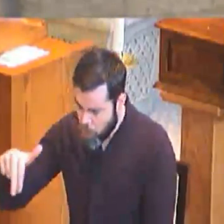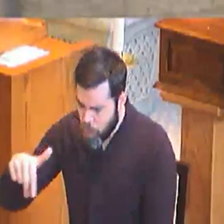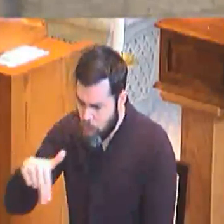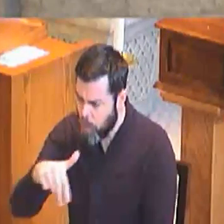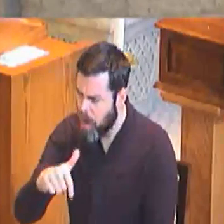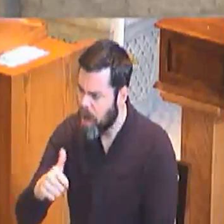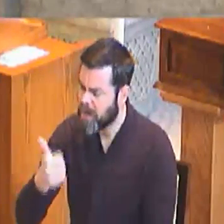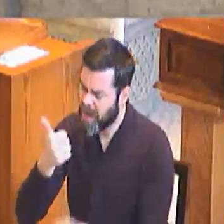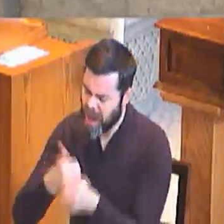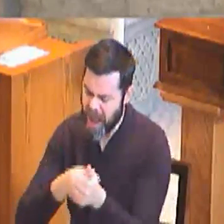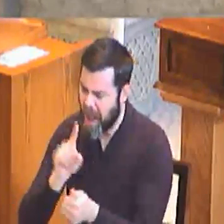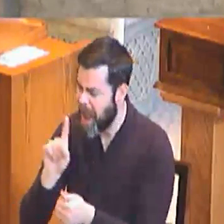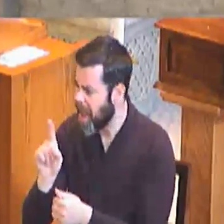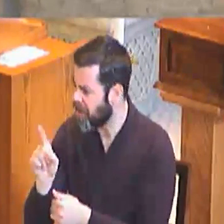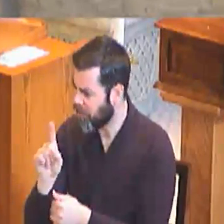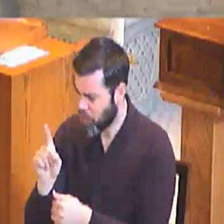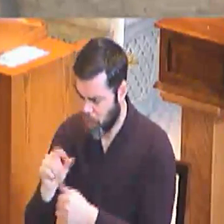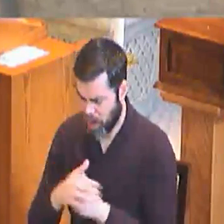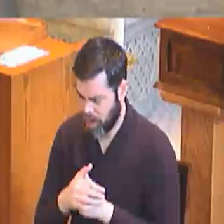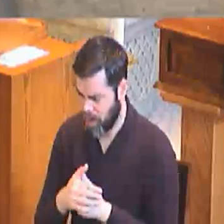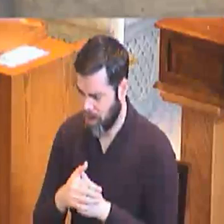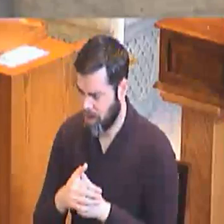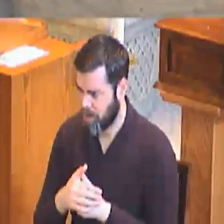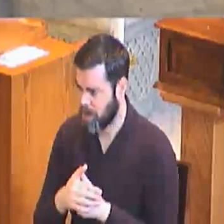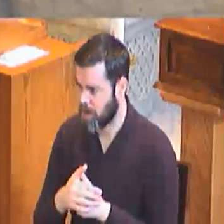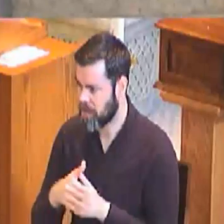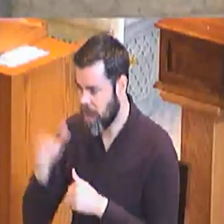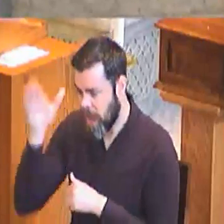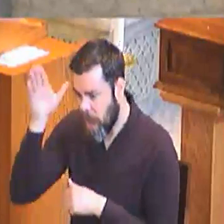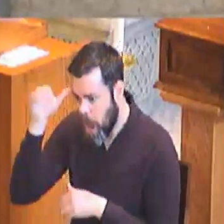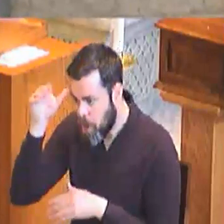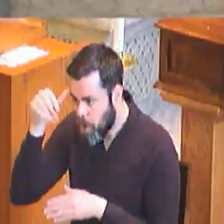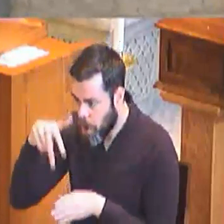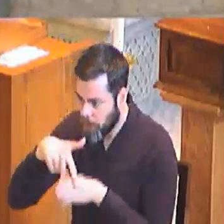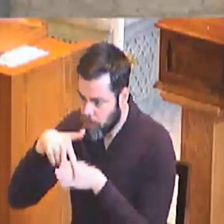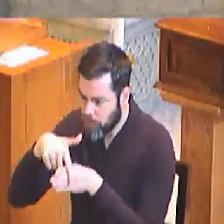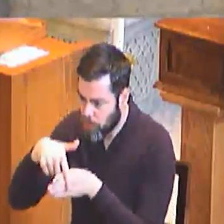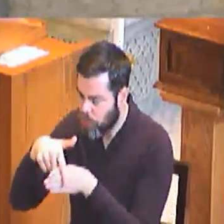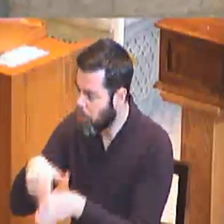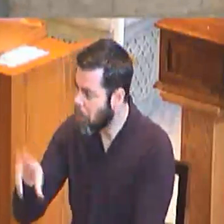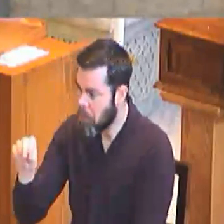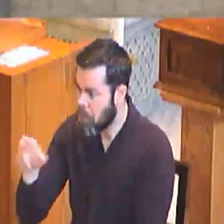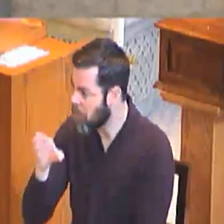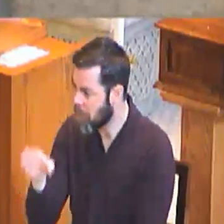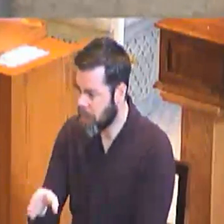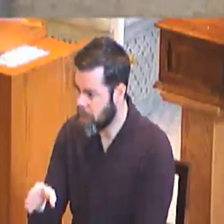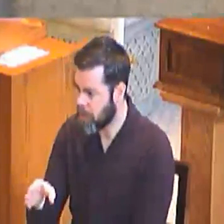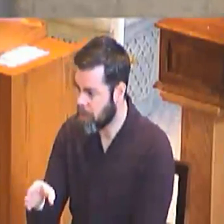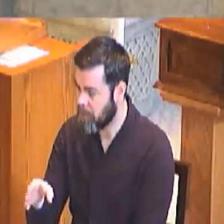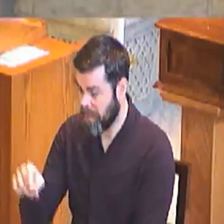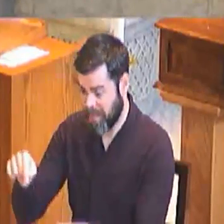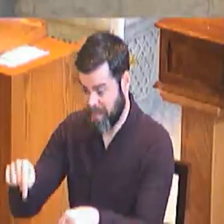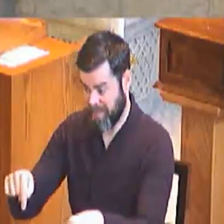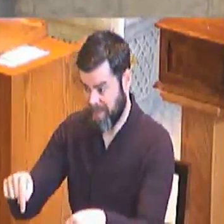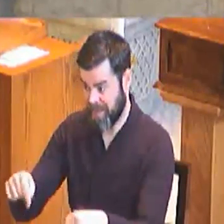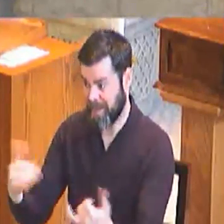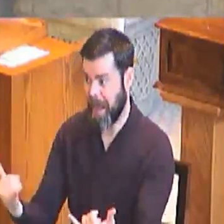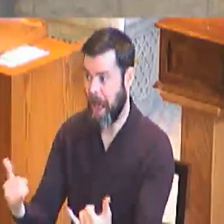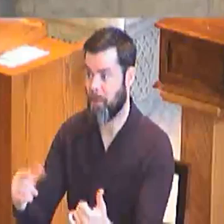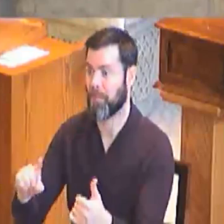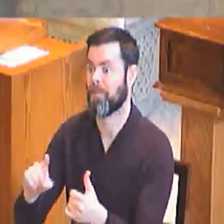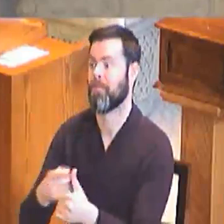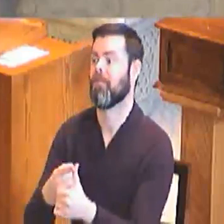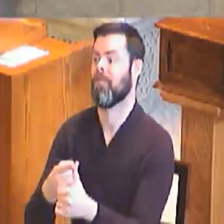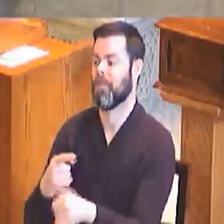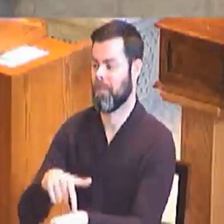been. Jesus had never ridden a donkey. But this was the first for Jesus. So